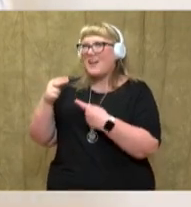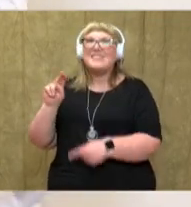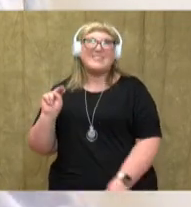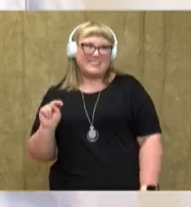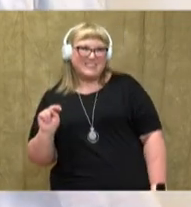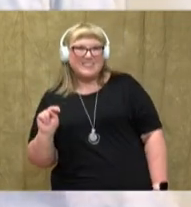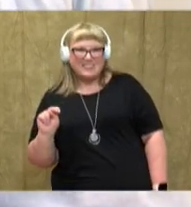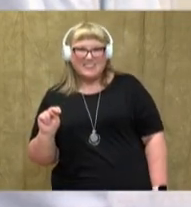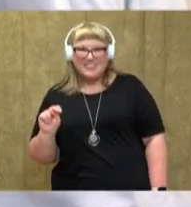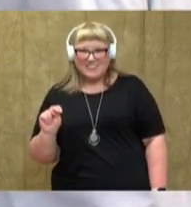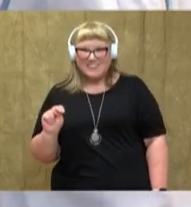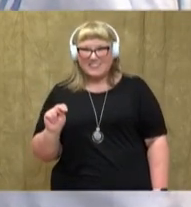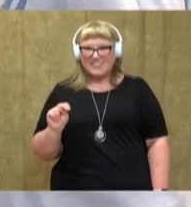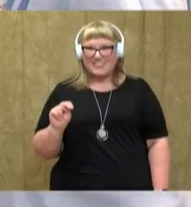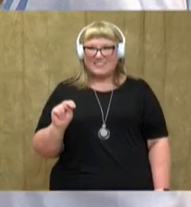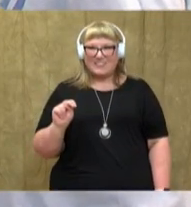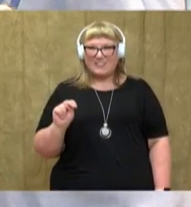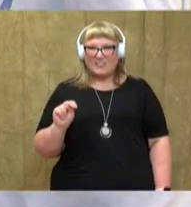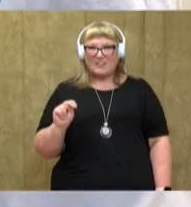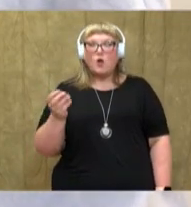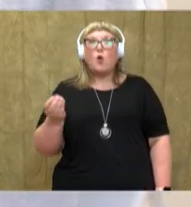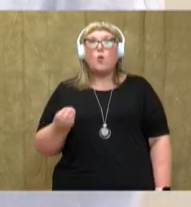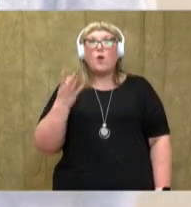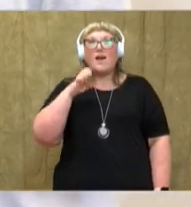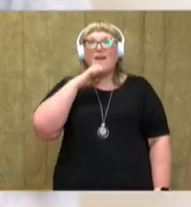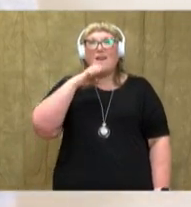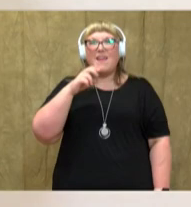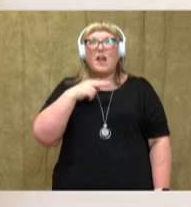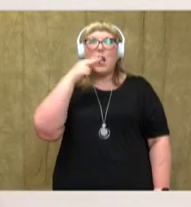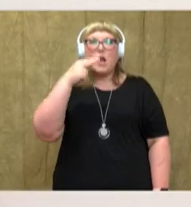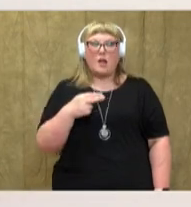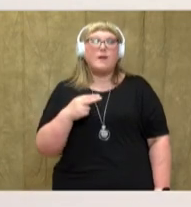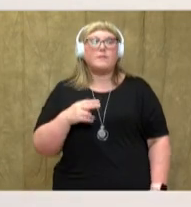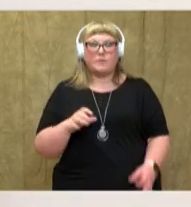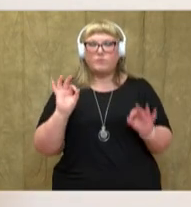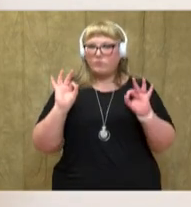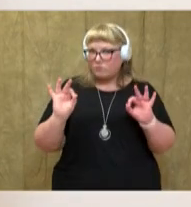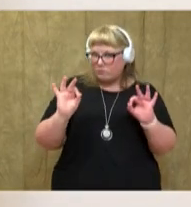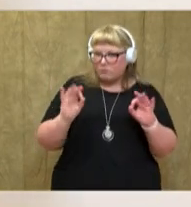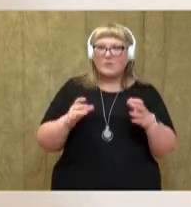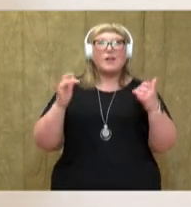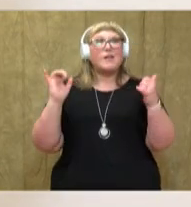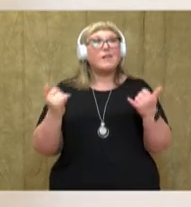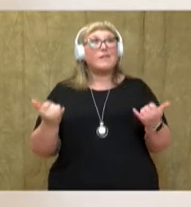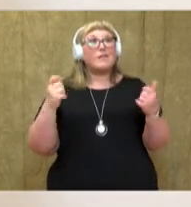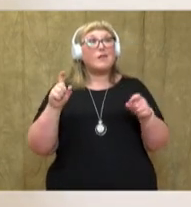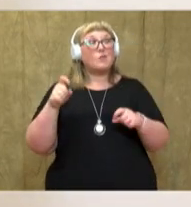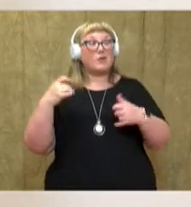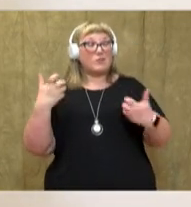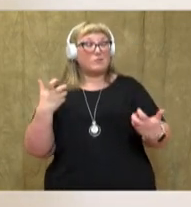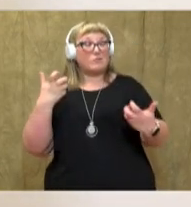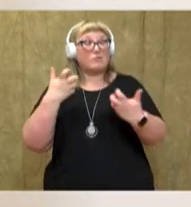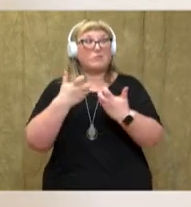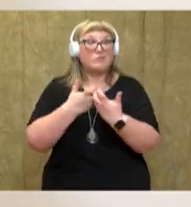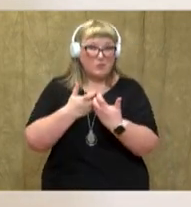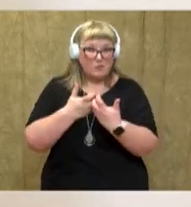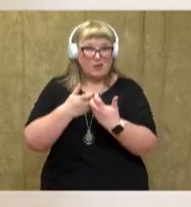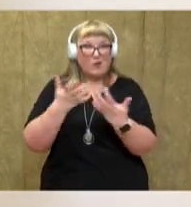Yes, the letter N. Wonderful job, friends. Great job. So now we have to match what we just spelled